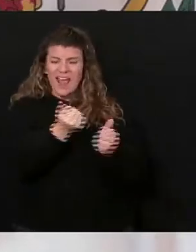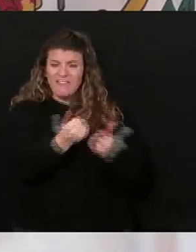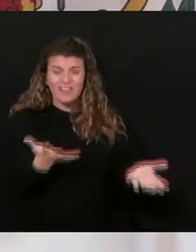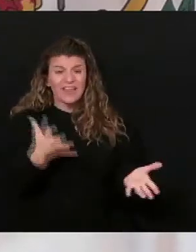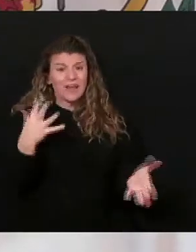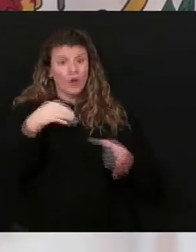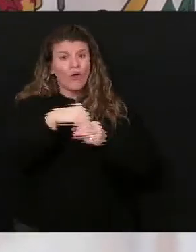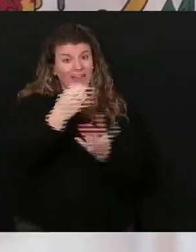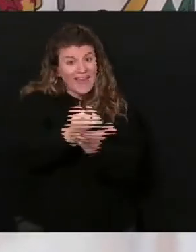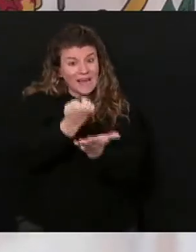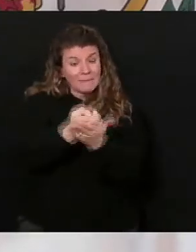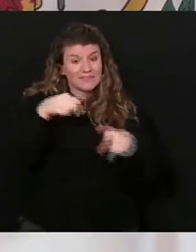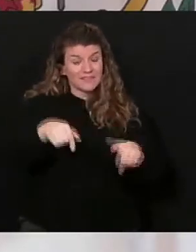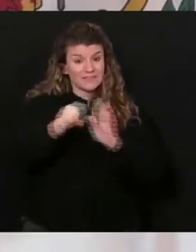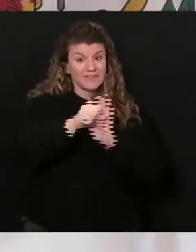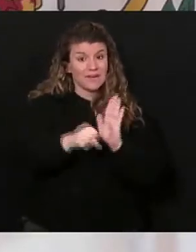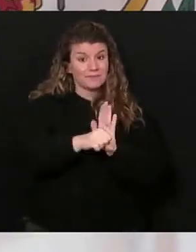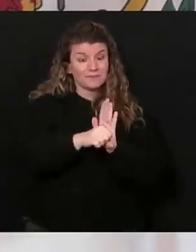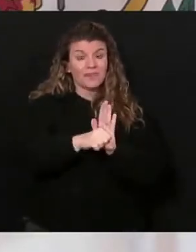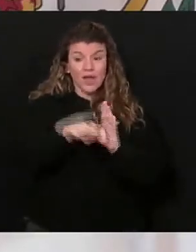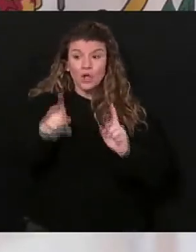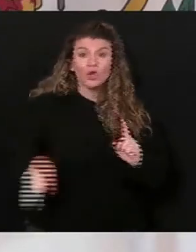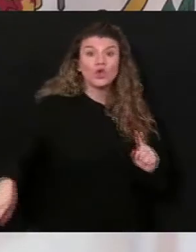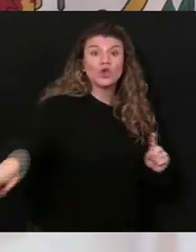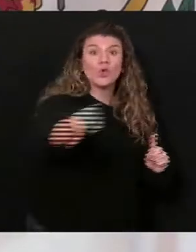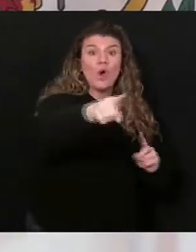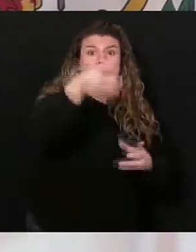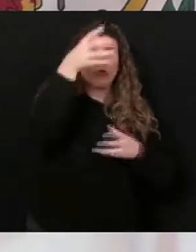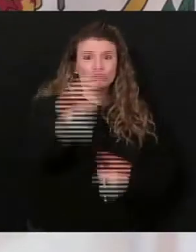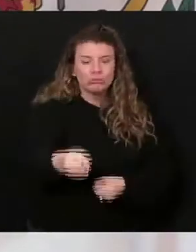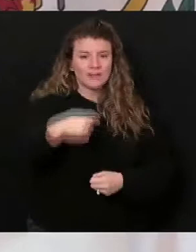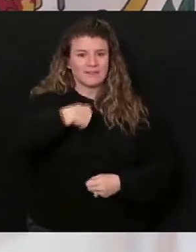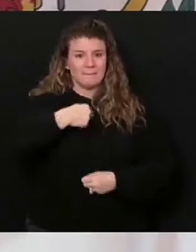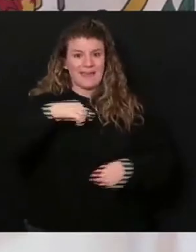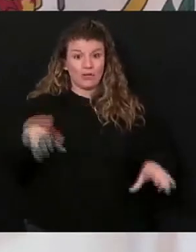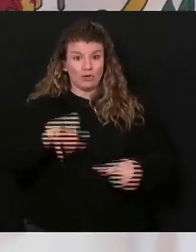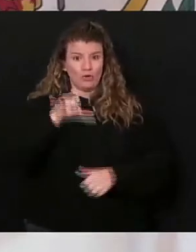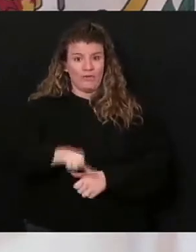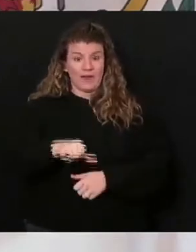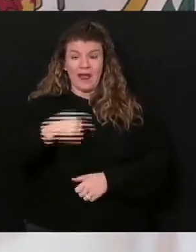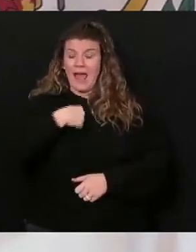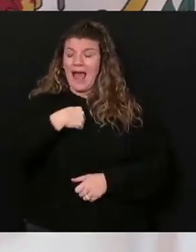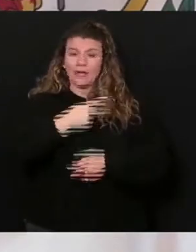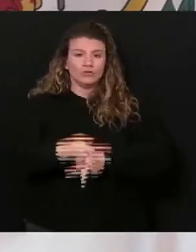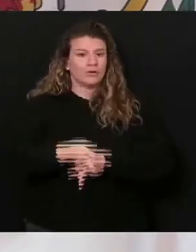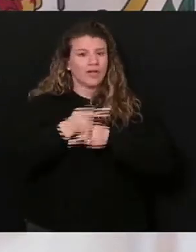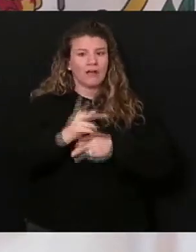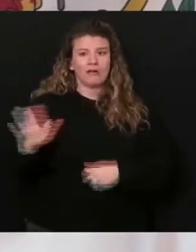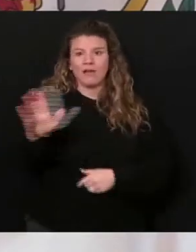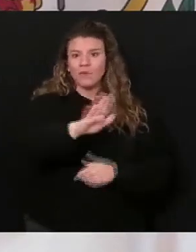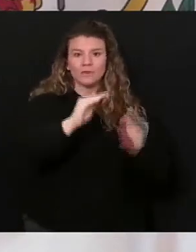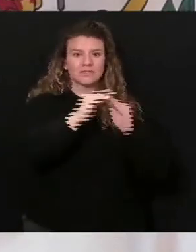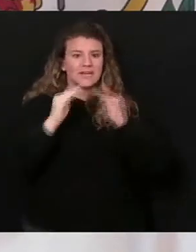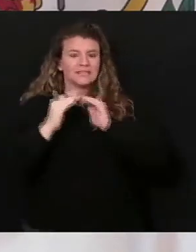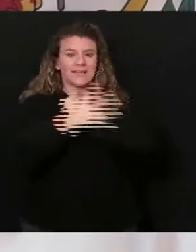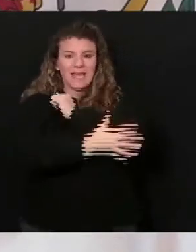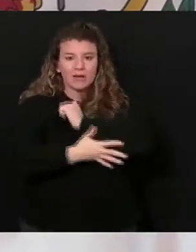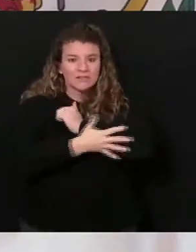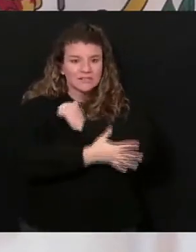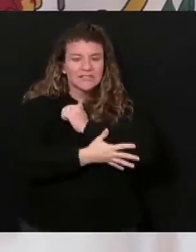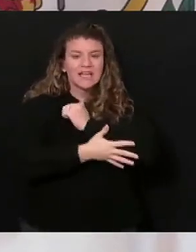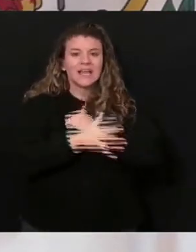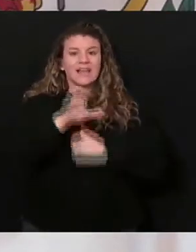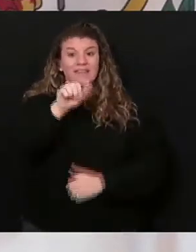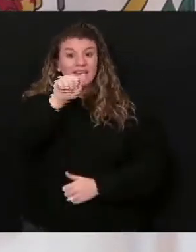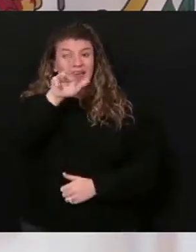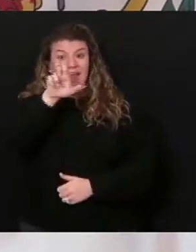state. And you entrusted me to do that. I took care of the cities and the counties. I took care of your CARES